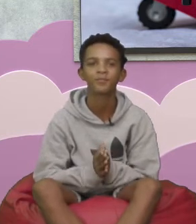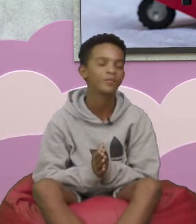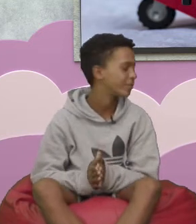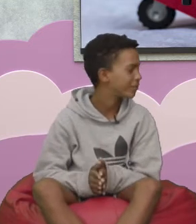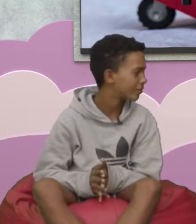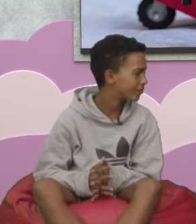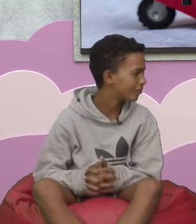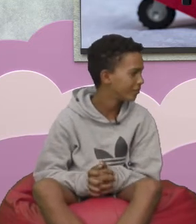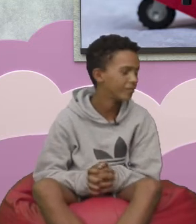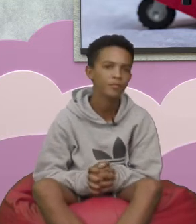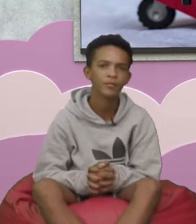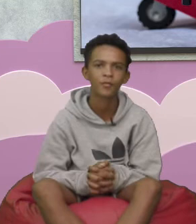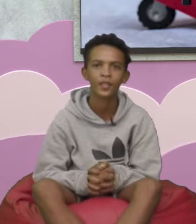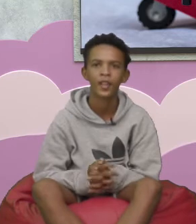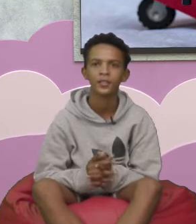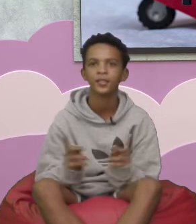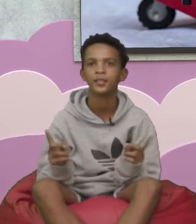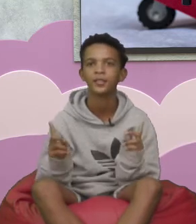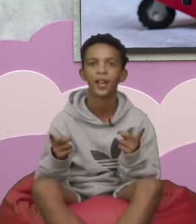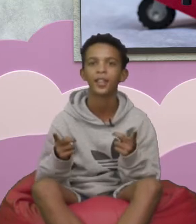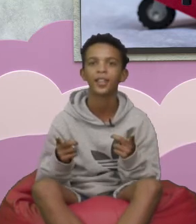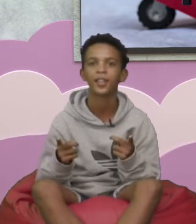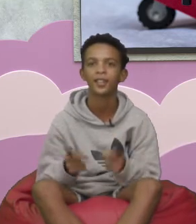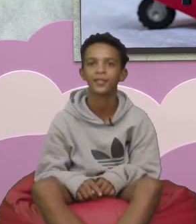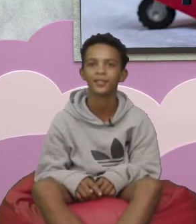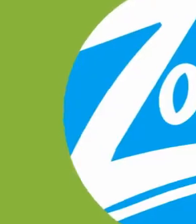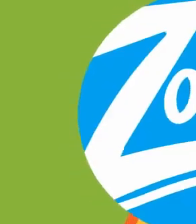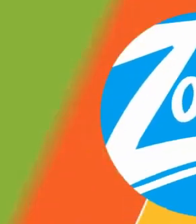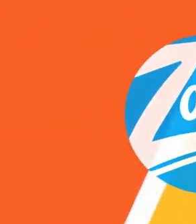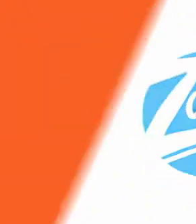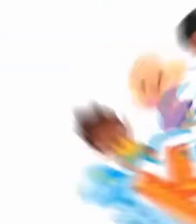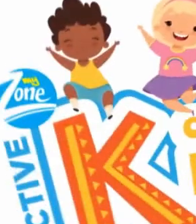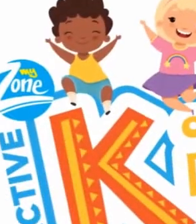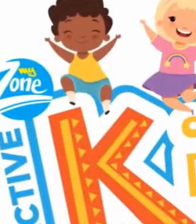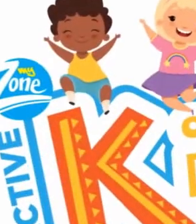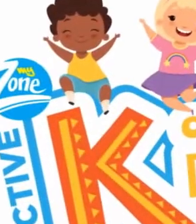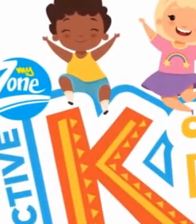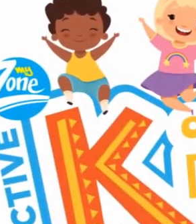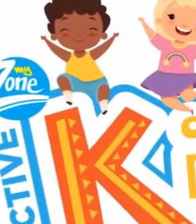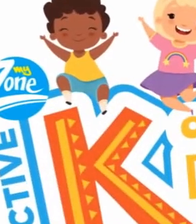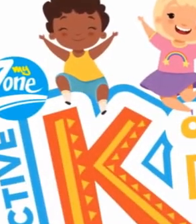Now it's time to go see the coolest people we know, Zoey and Zacky.